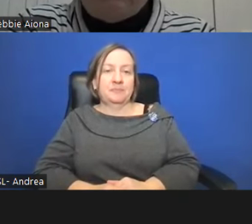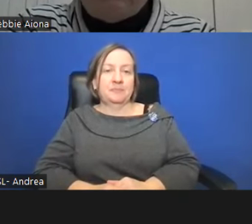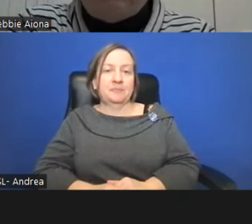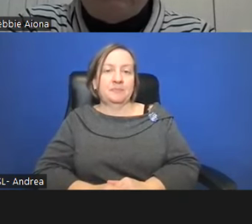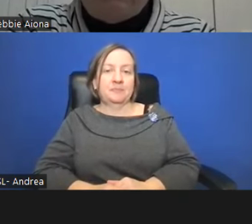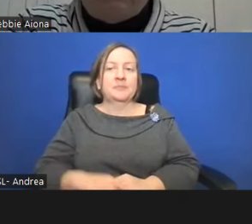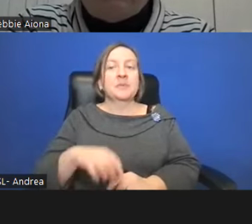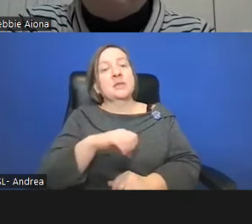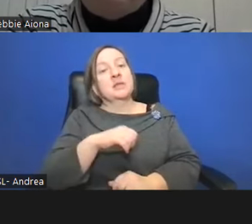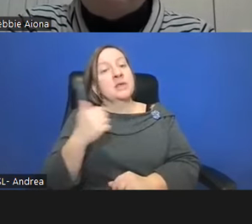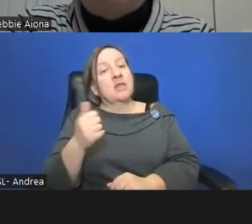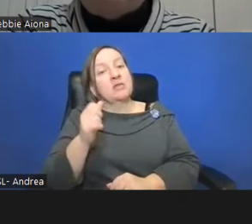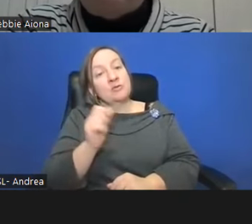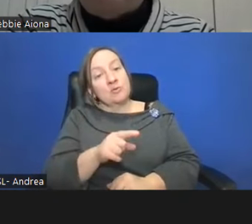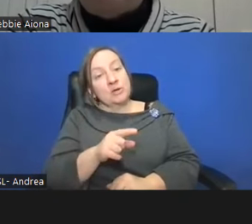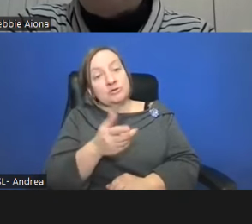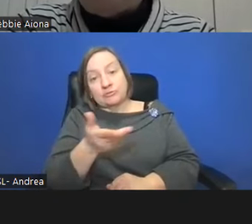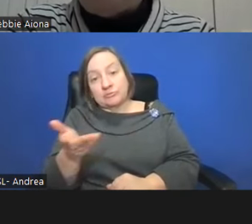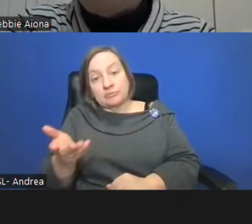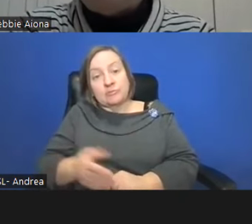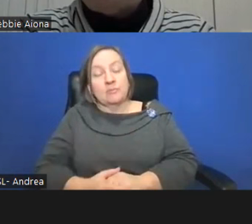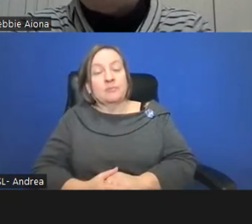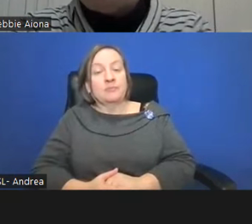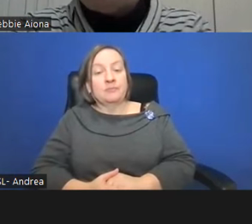Any other questions?